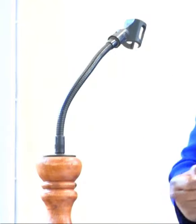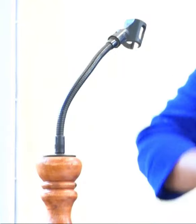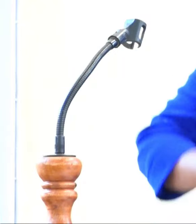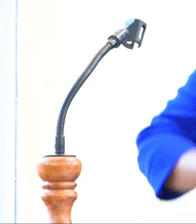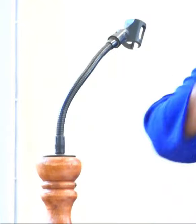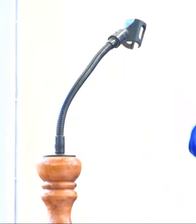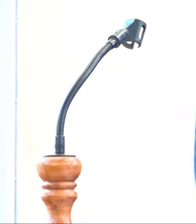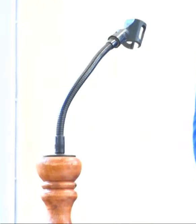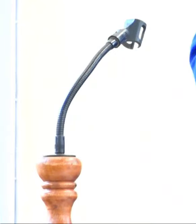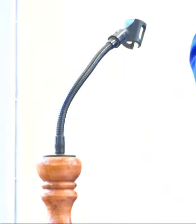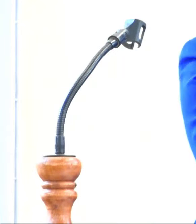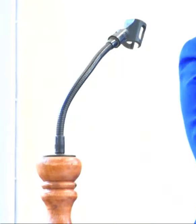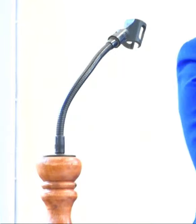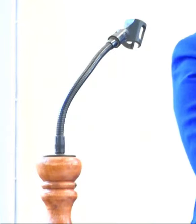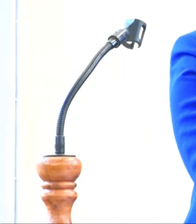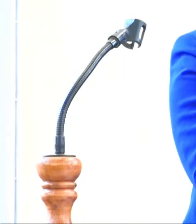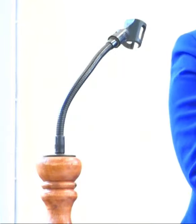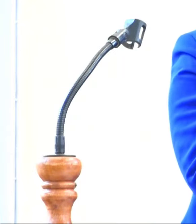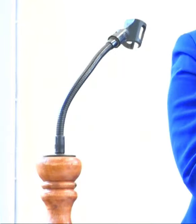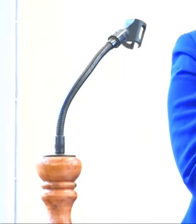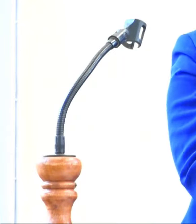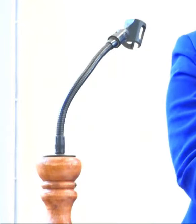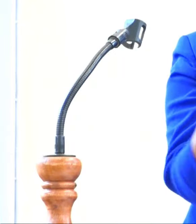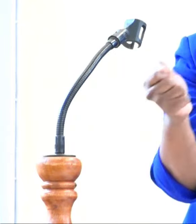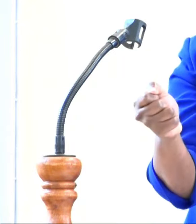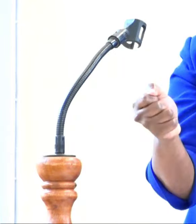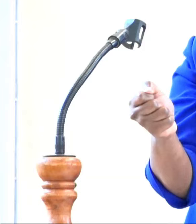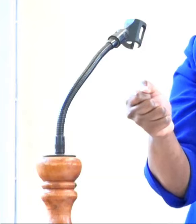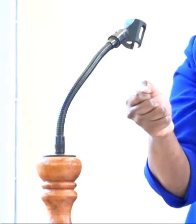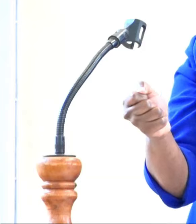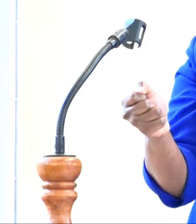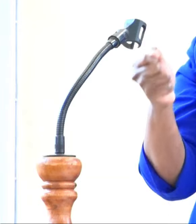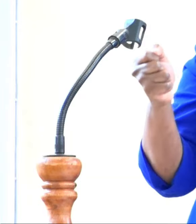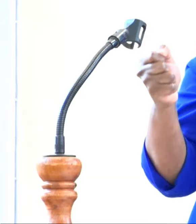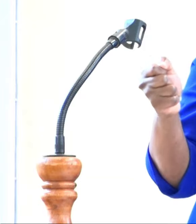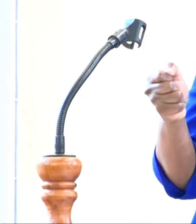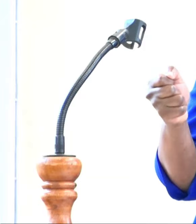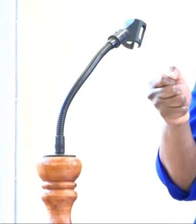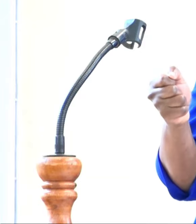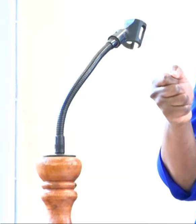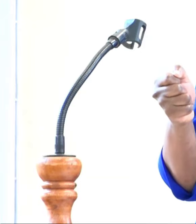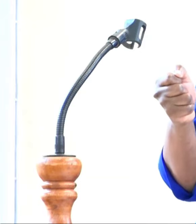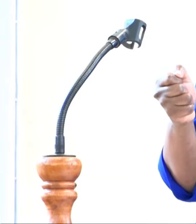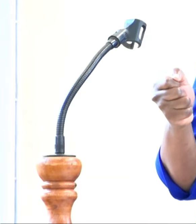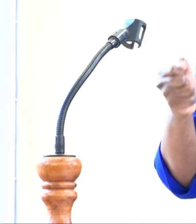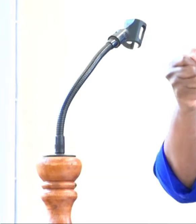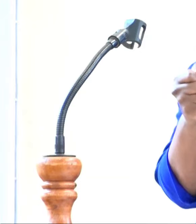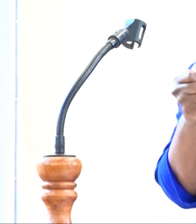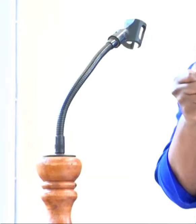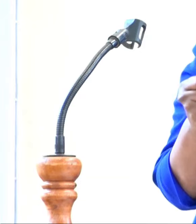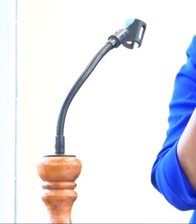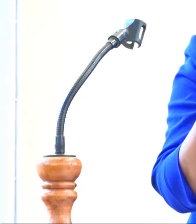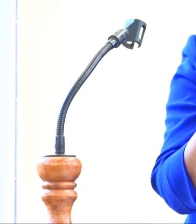unto, you become a slave to that thing and to that person. Who are